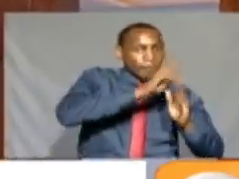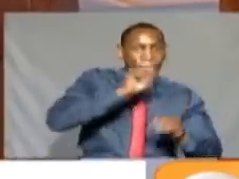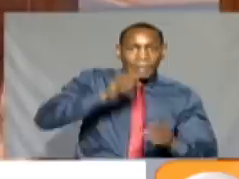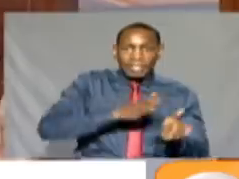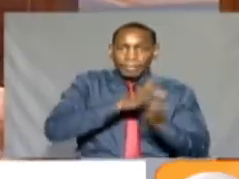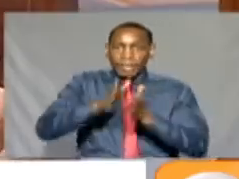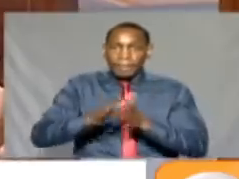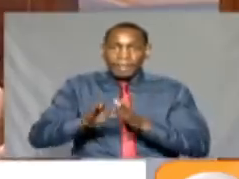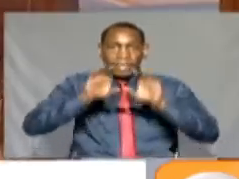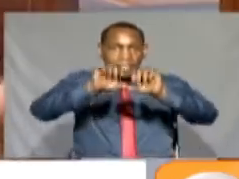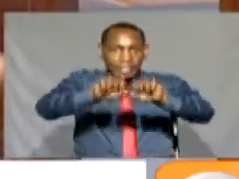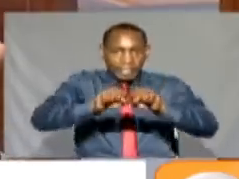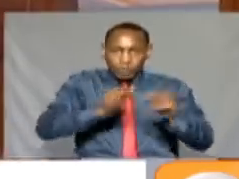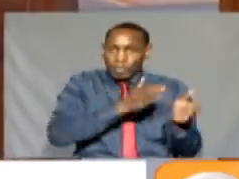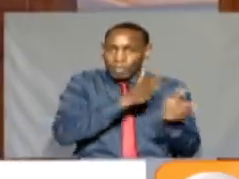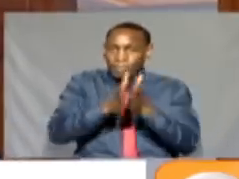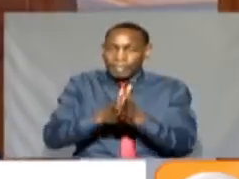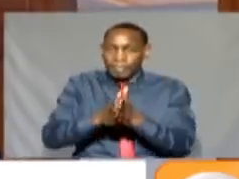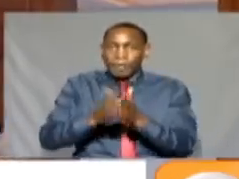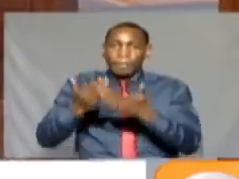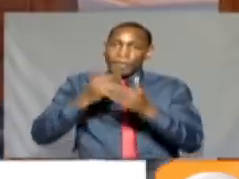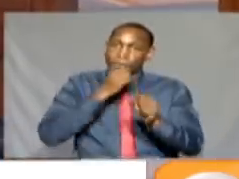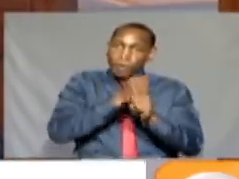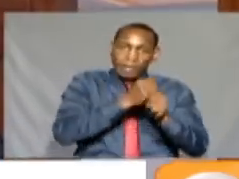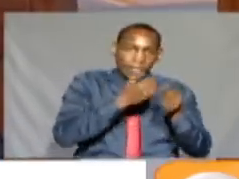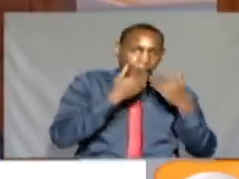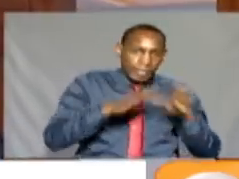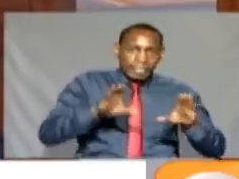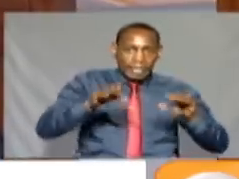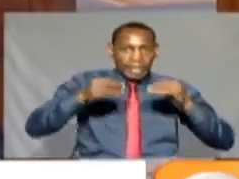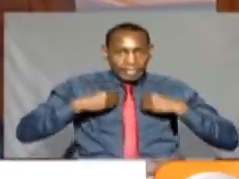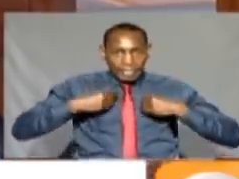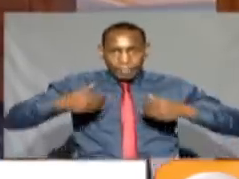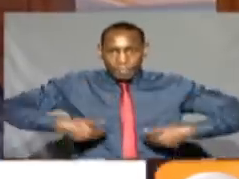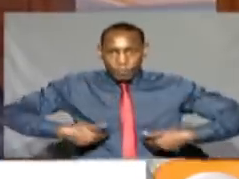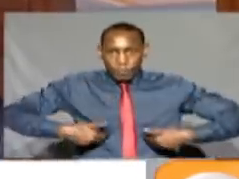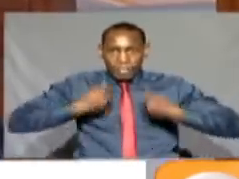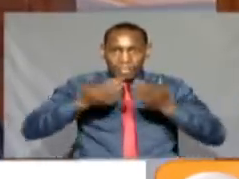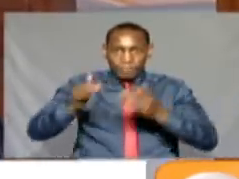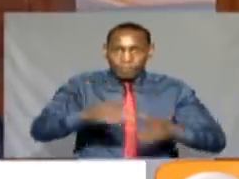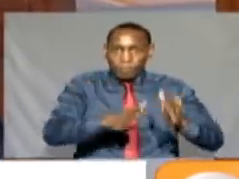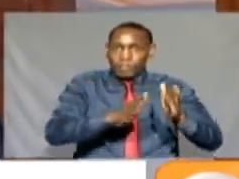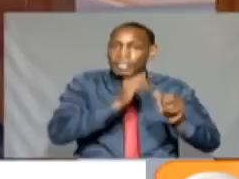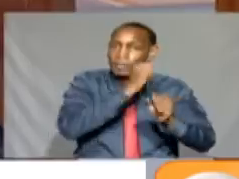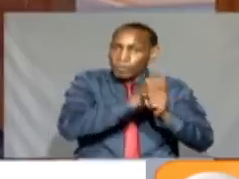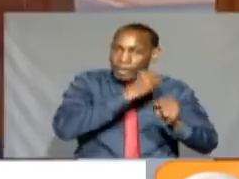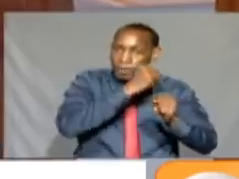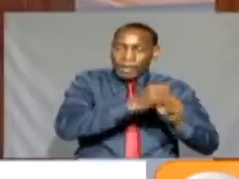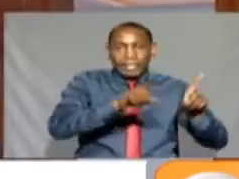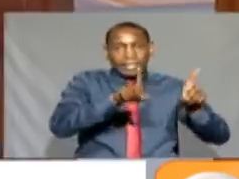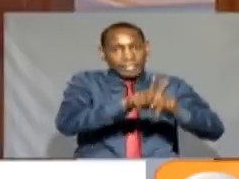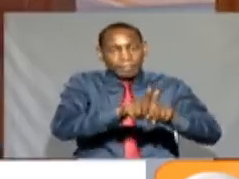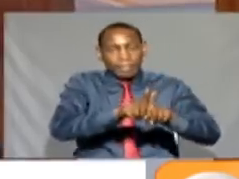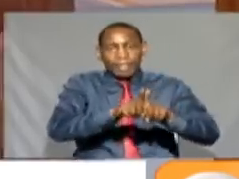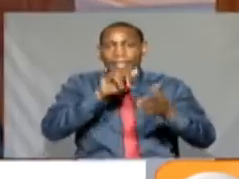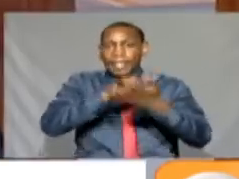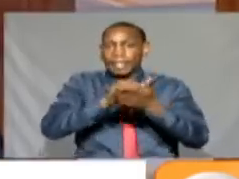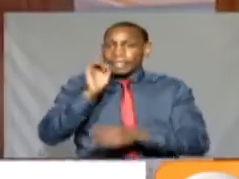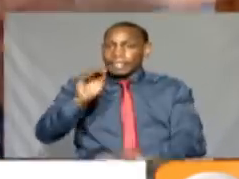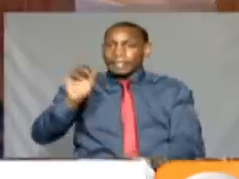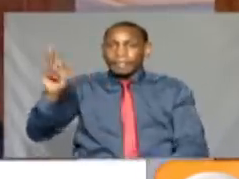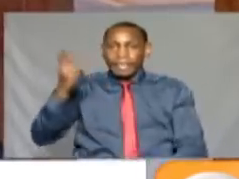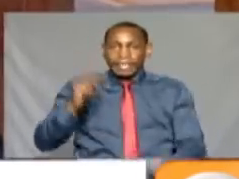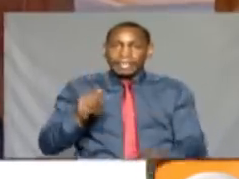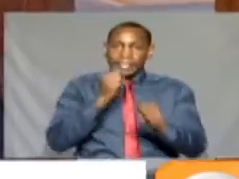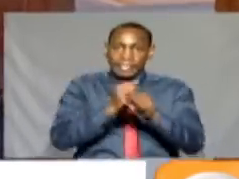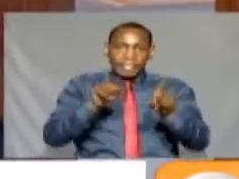we call succession planning. We did what we did, and we must allow other young people the platform to do what they need to do. And I think that is, if Kenya, we were